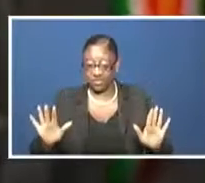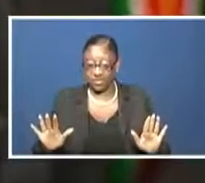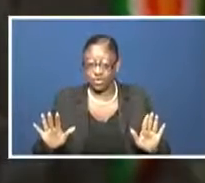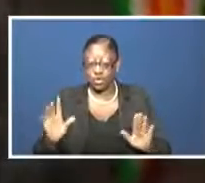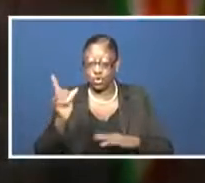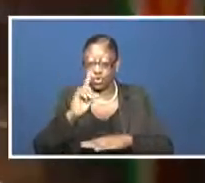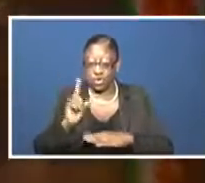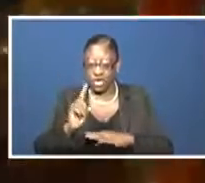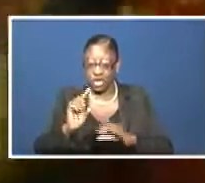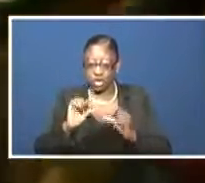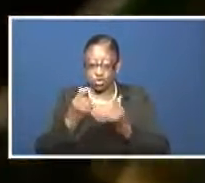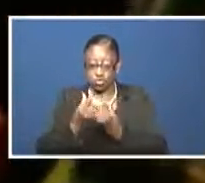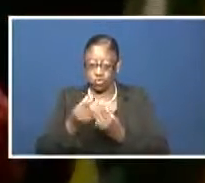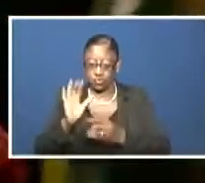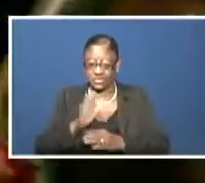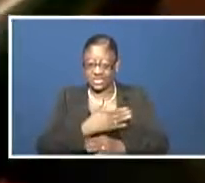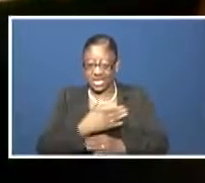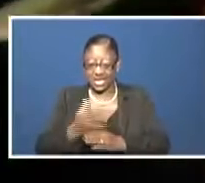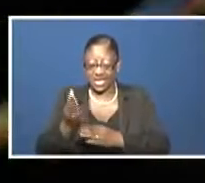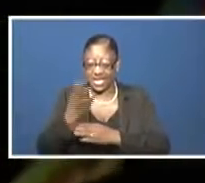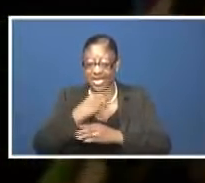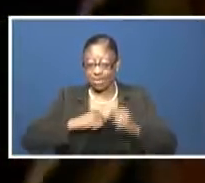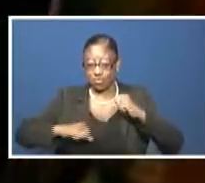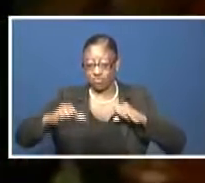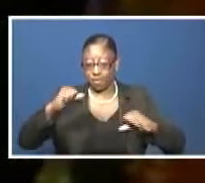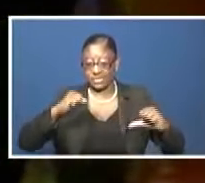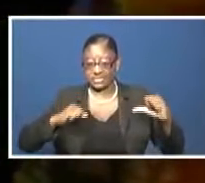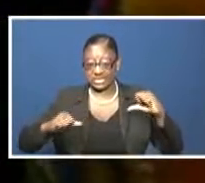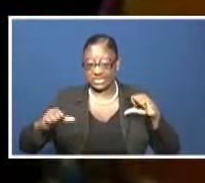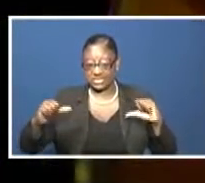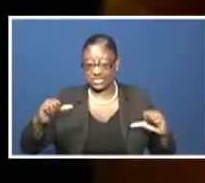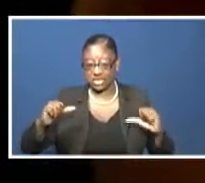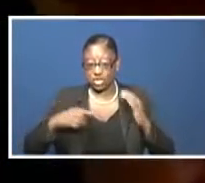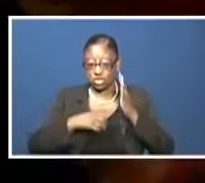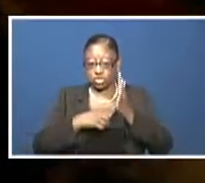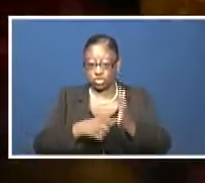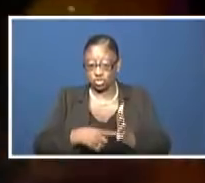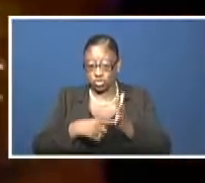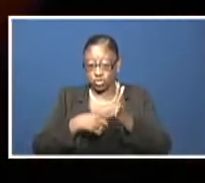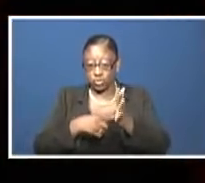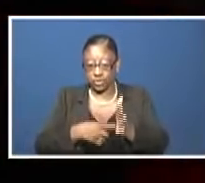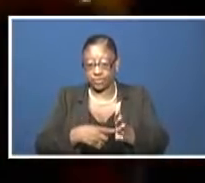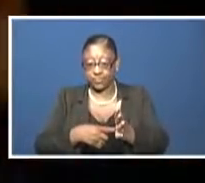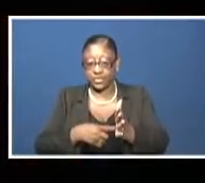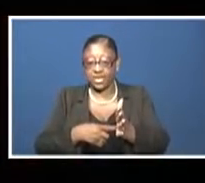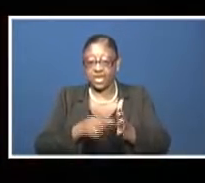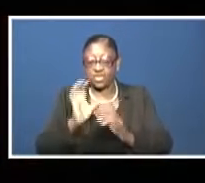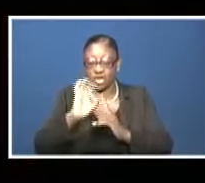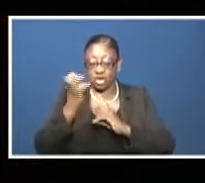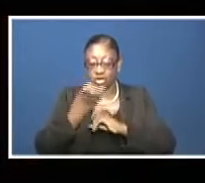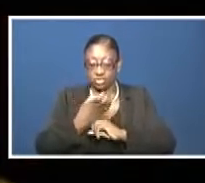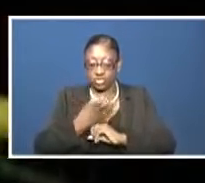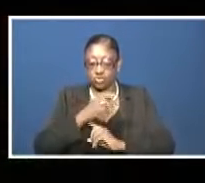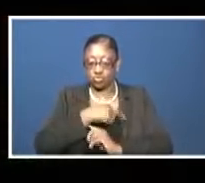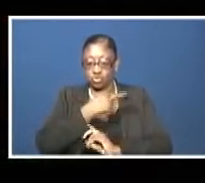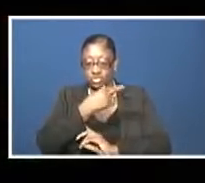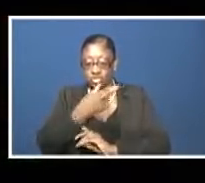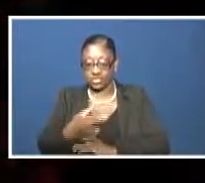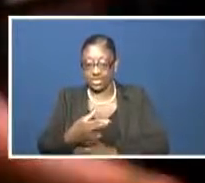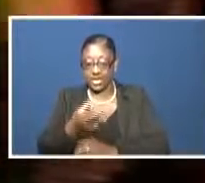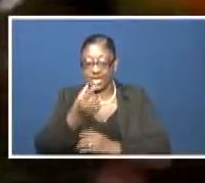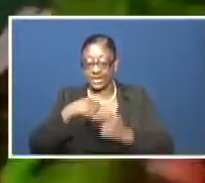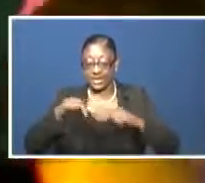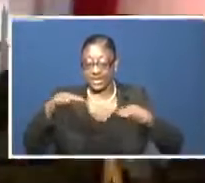local ensemble and lively cultural performances reflecting Suriname's diverse cultural, religious, ethnic, and